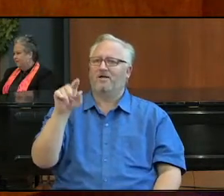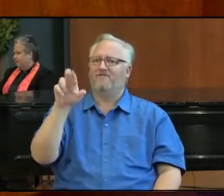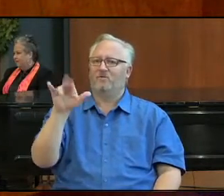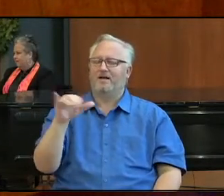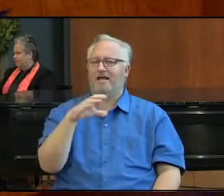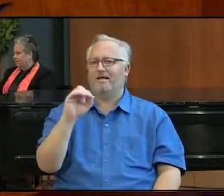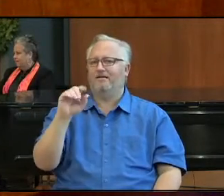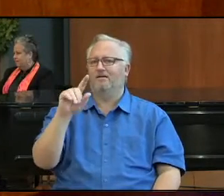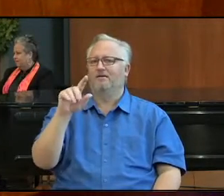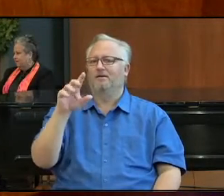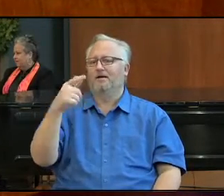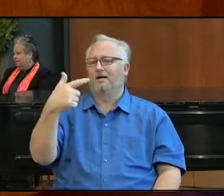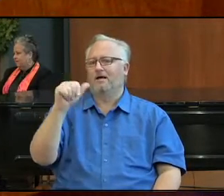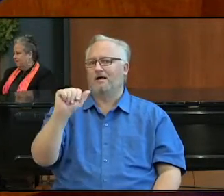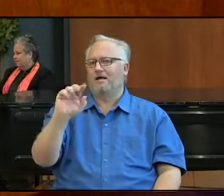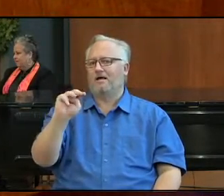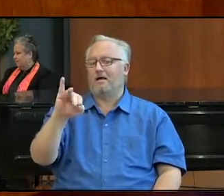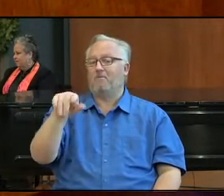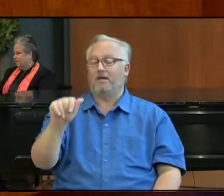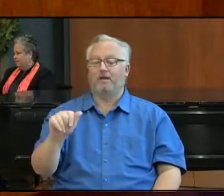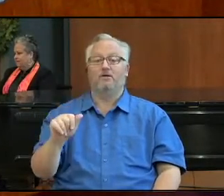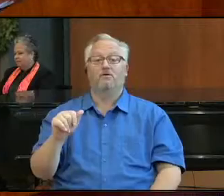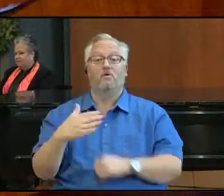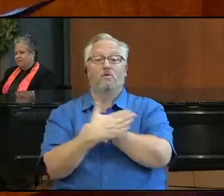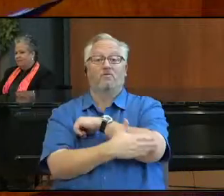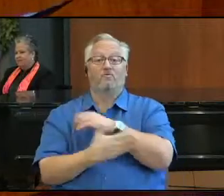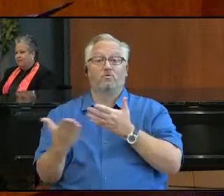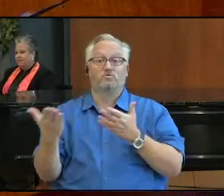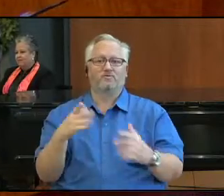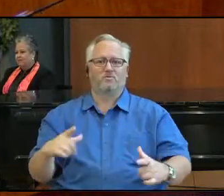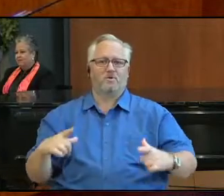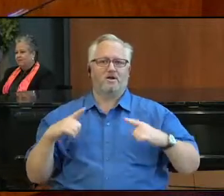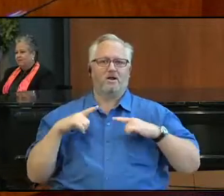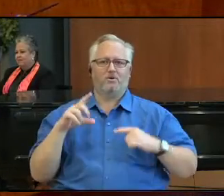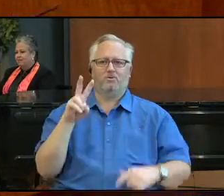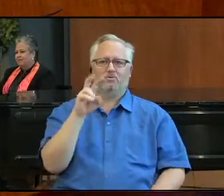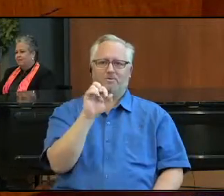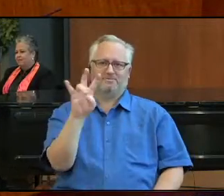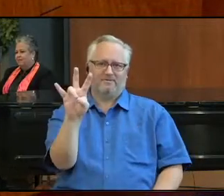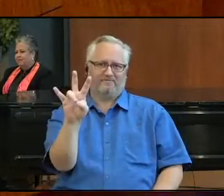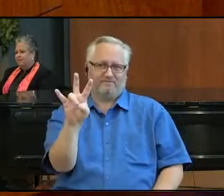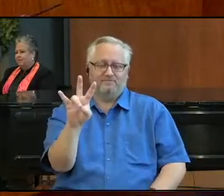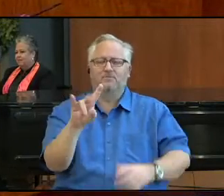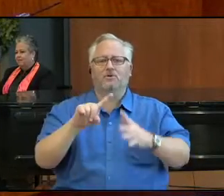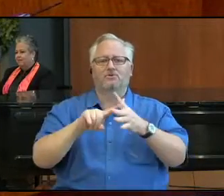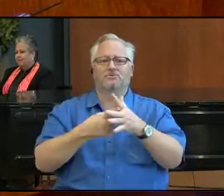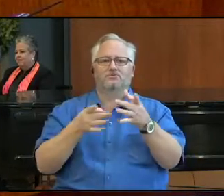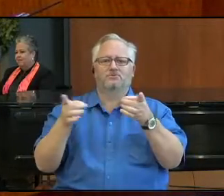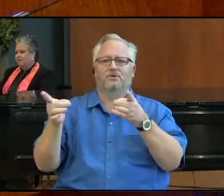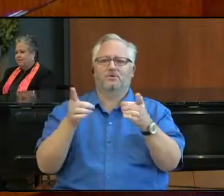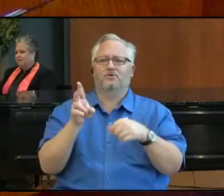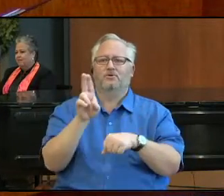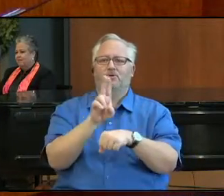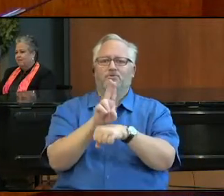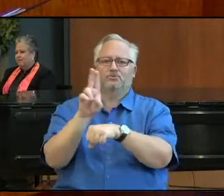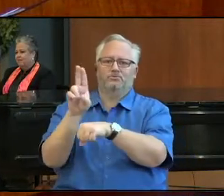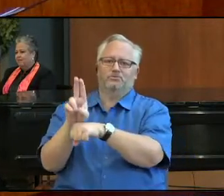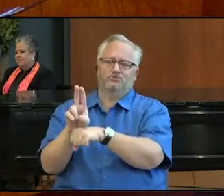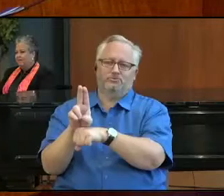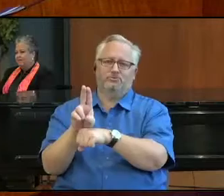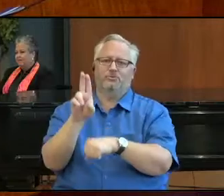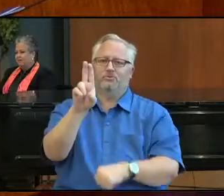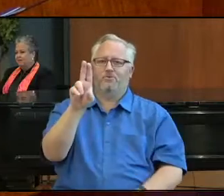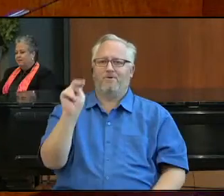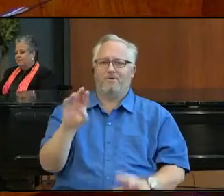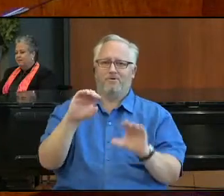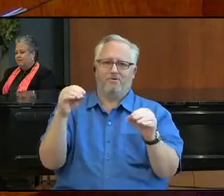Gambia, Bruce retired from the Foreign Service in 2007 and began directing the Unitarian Universalist United